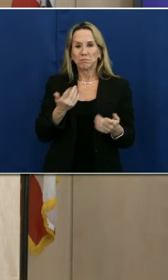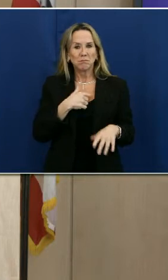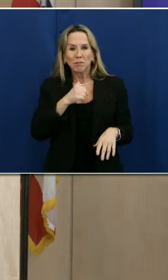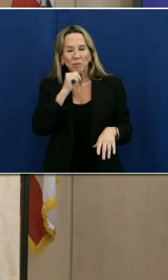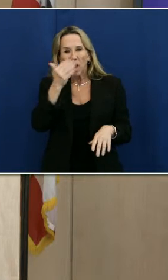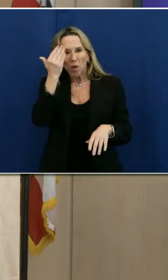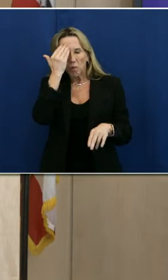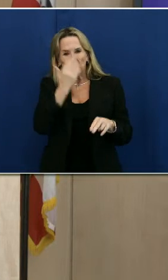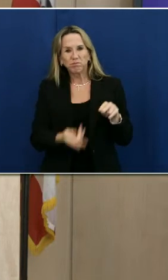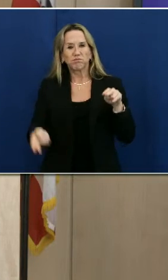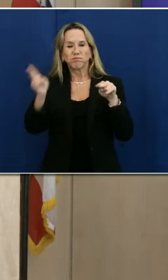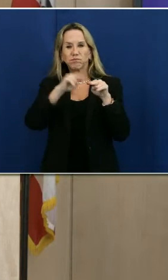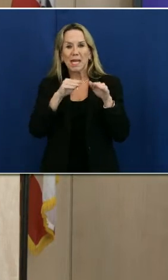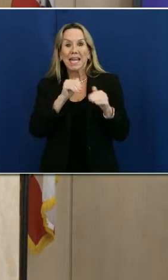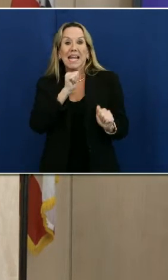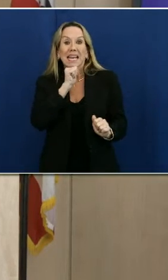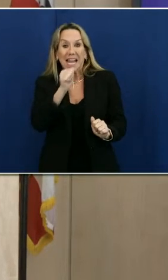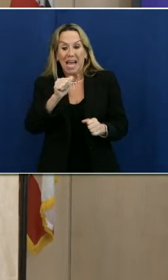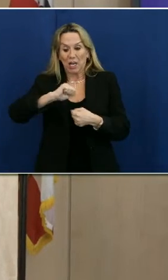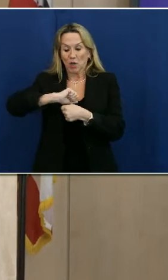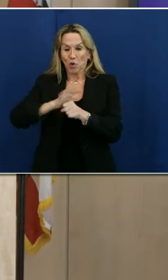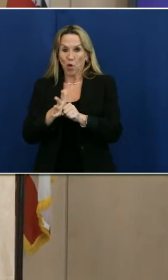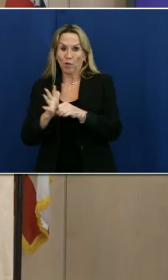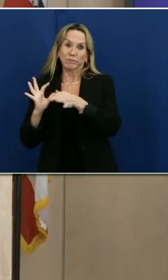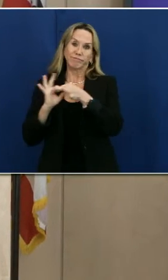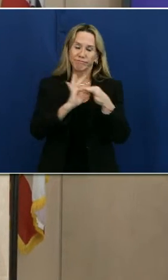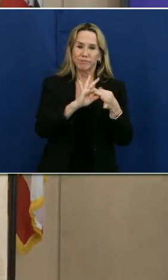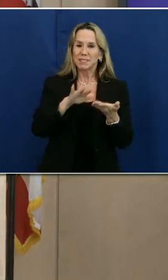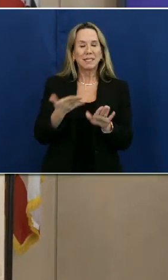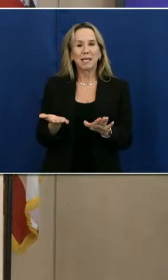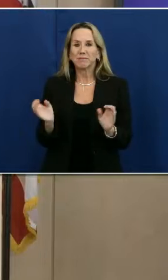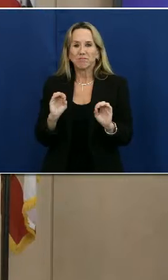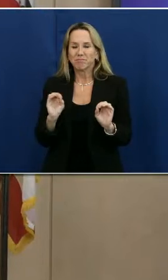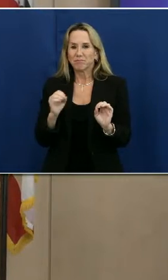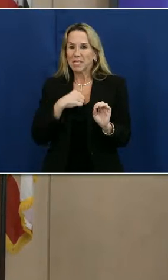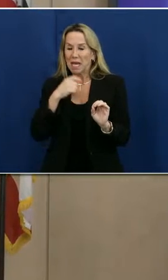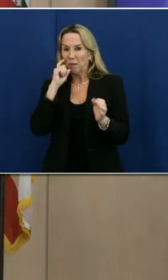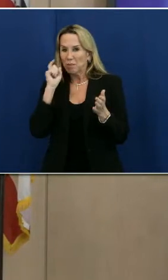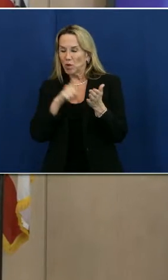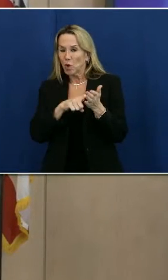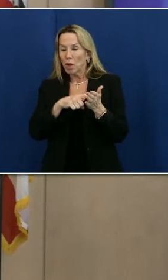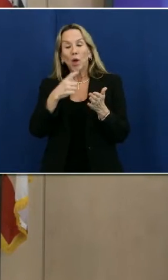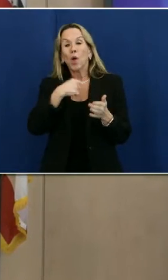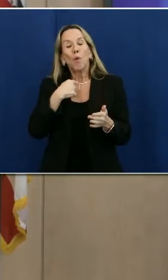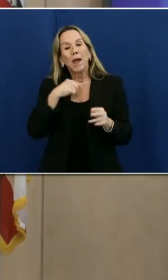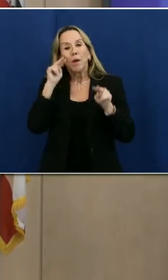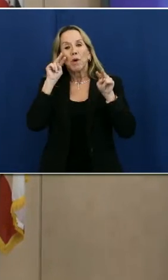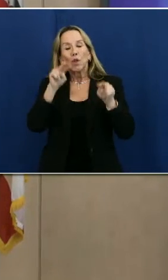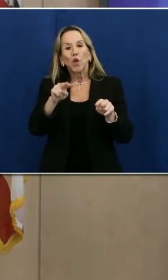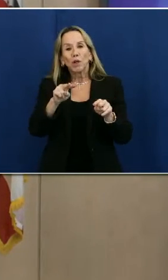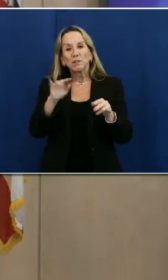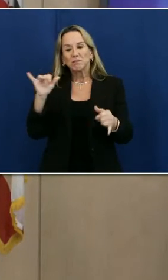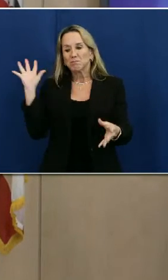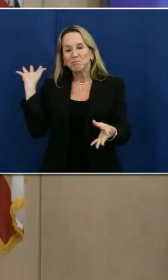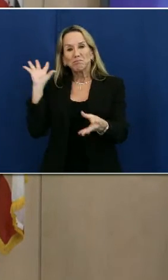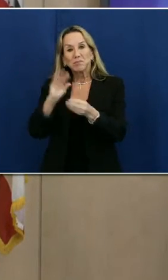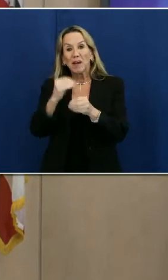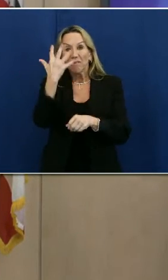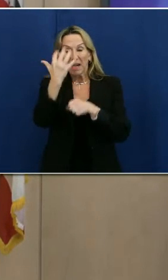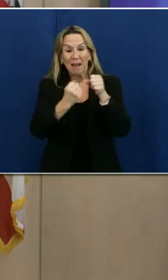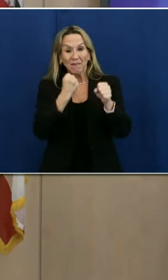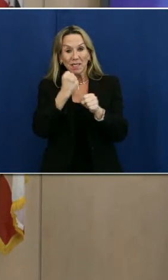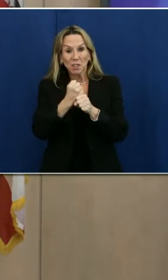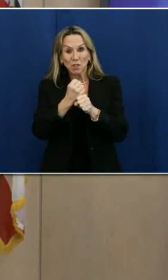of an uptick in non-COVID related deaths. Actually, we have been looking at overall deaths for the past 5